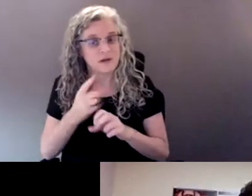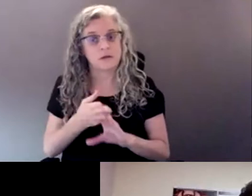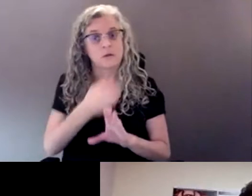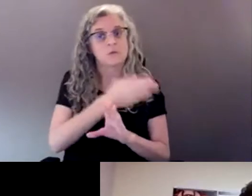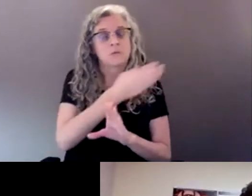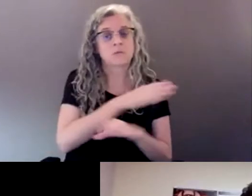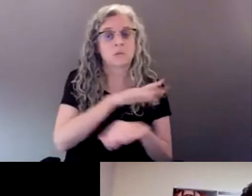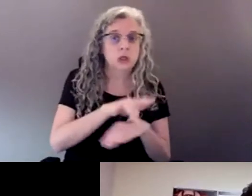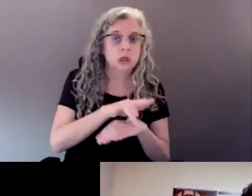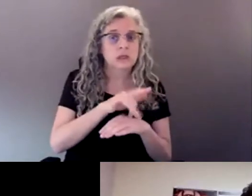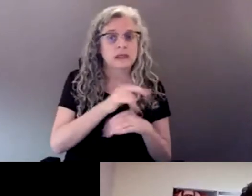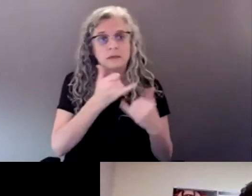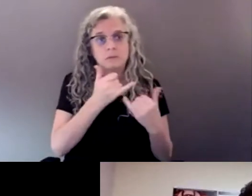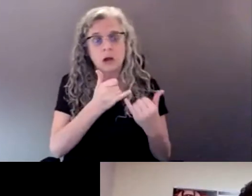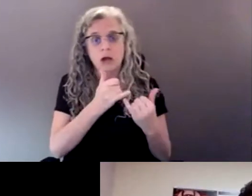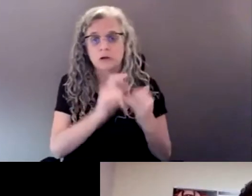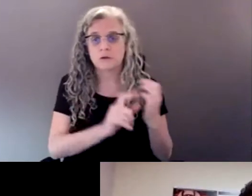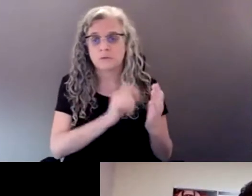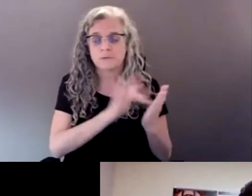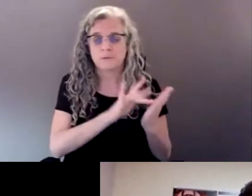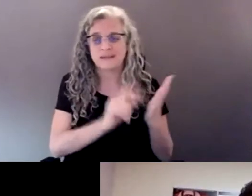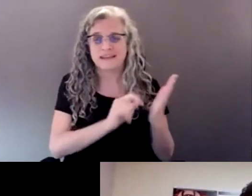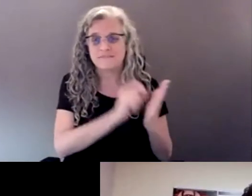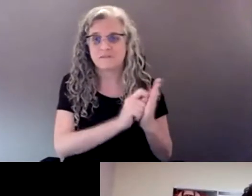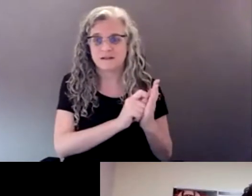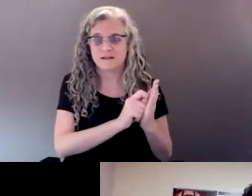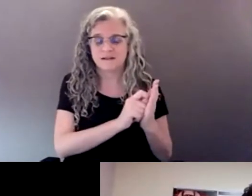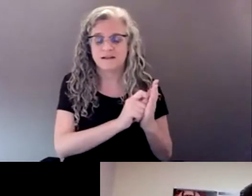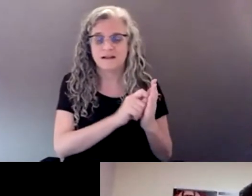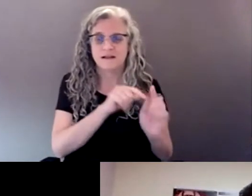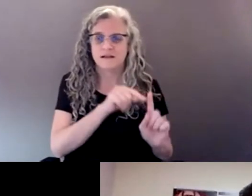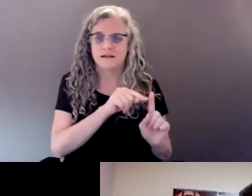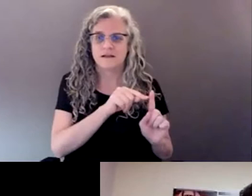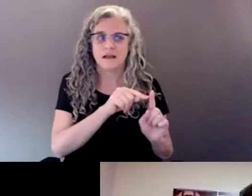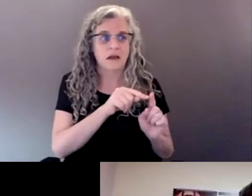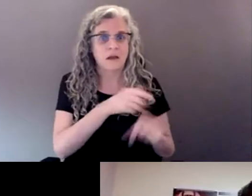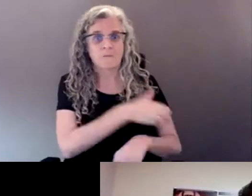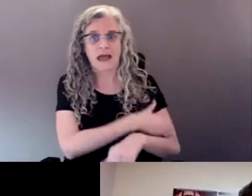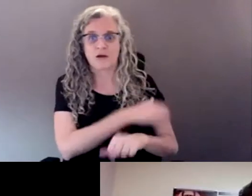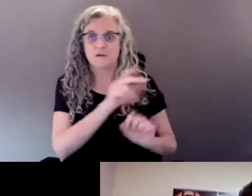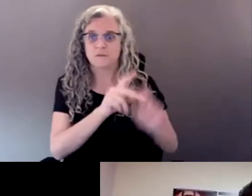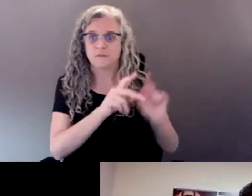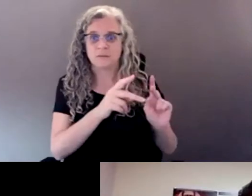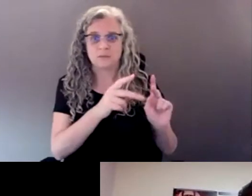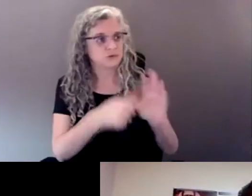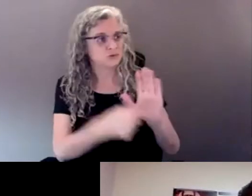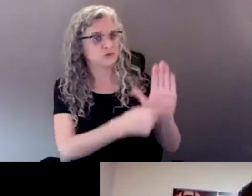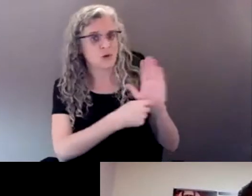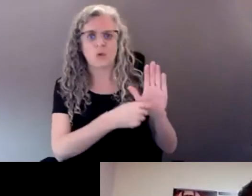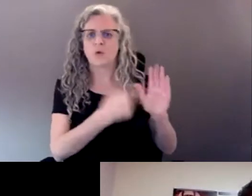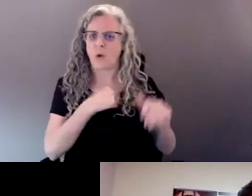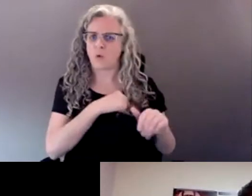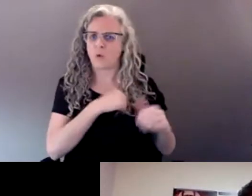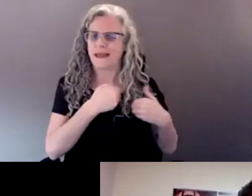period, when the powerful deliberately claimed to be the products of special lineages and special